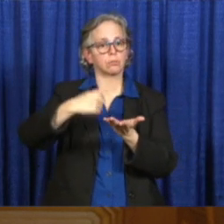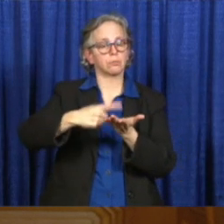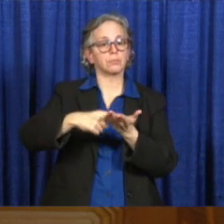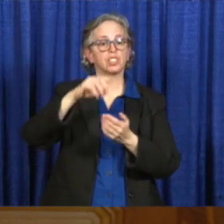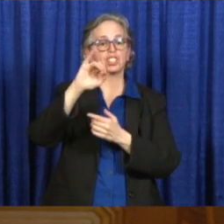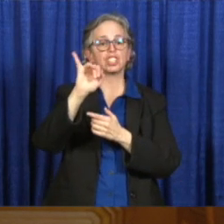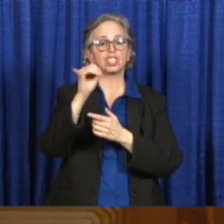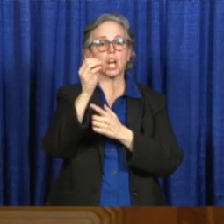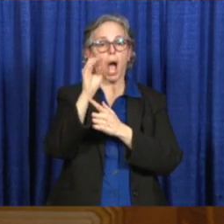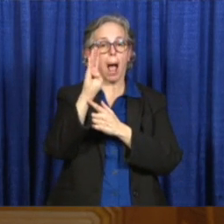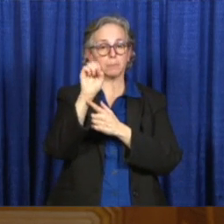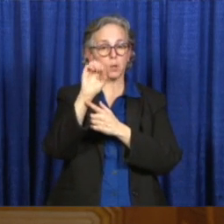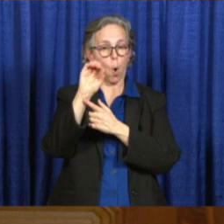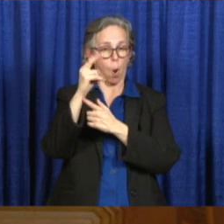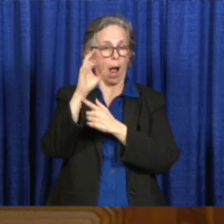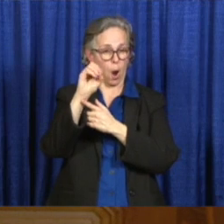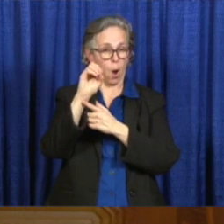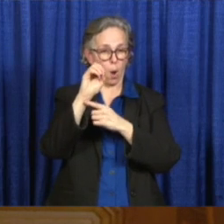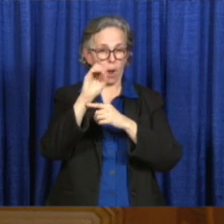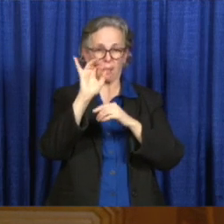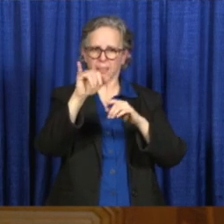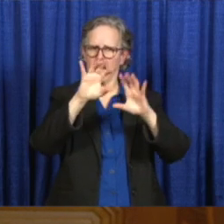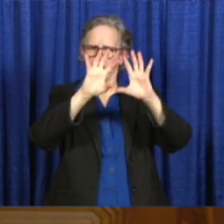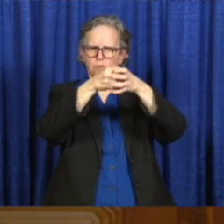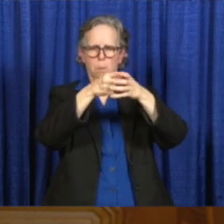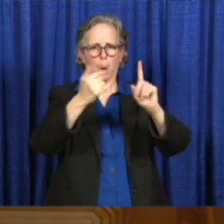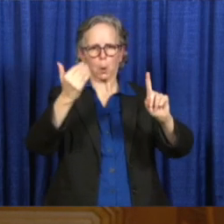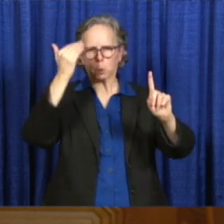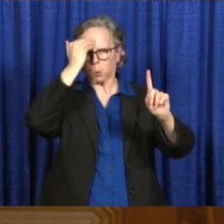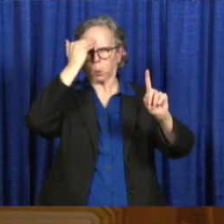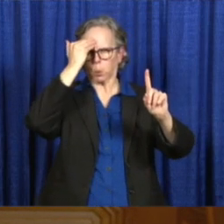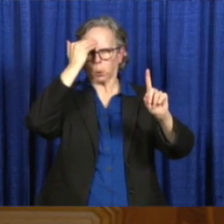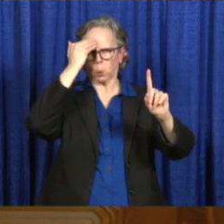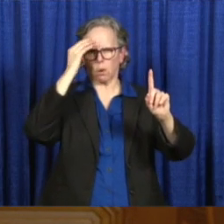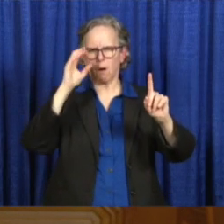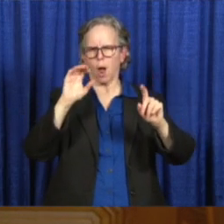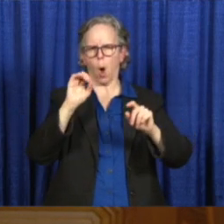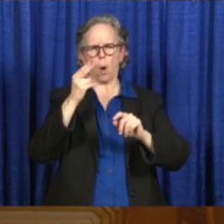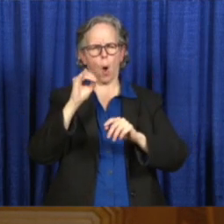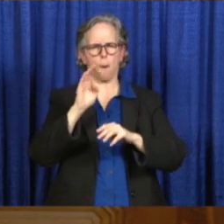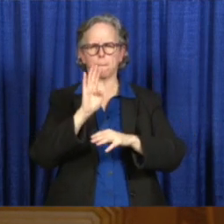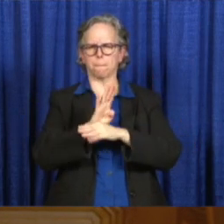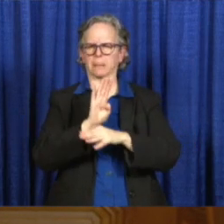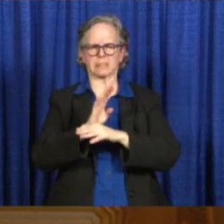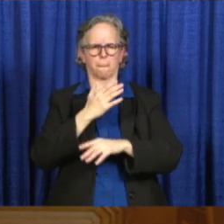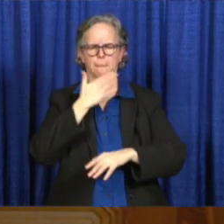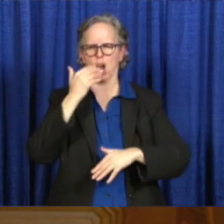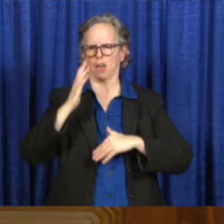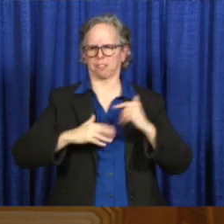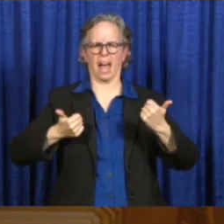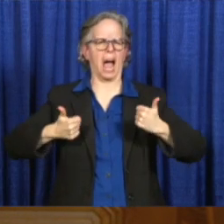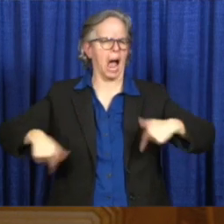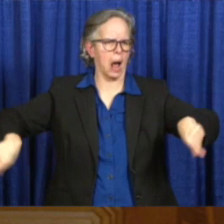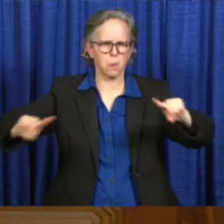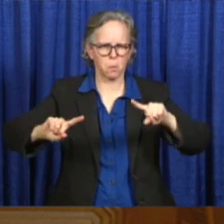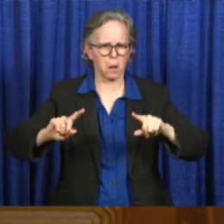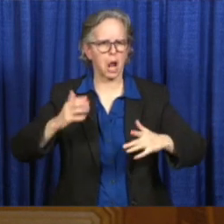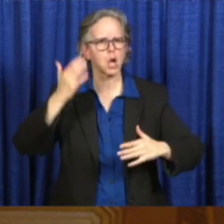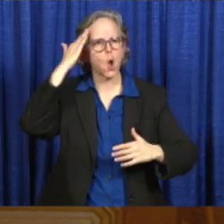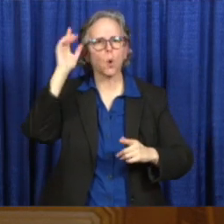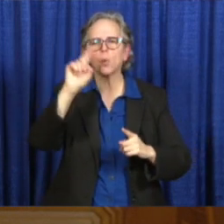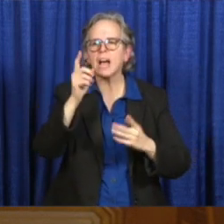probably knows Ohio business about as well as anyone. They know where the resources are. They know where